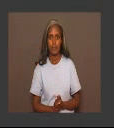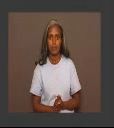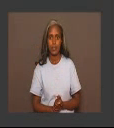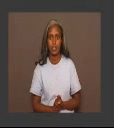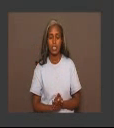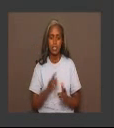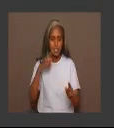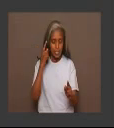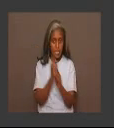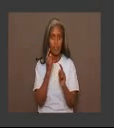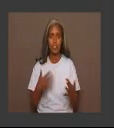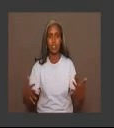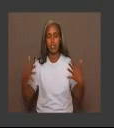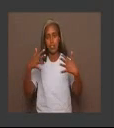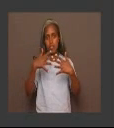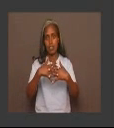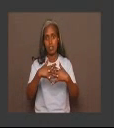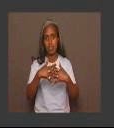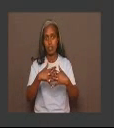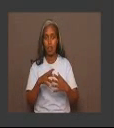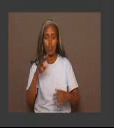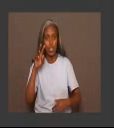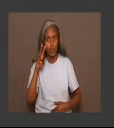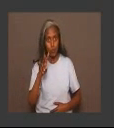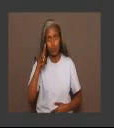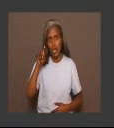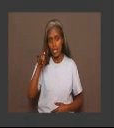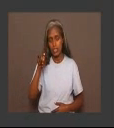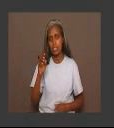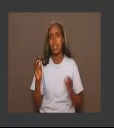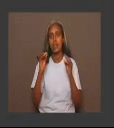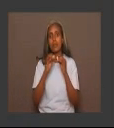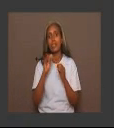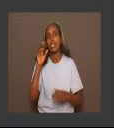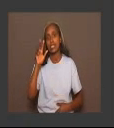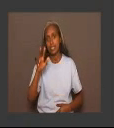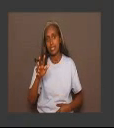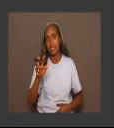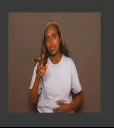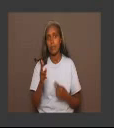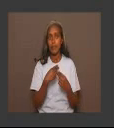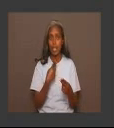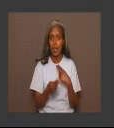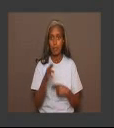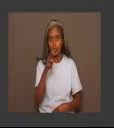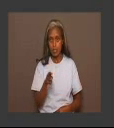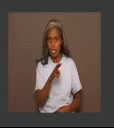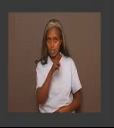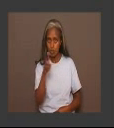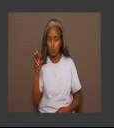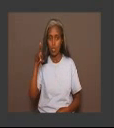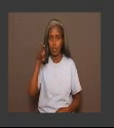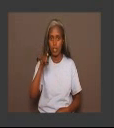The definite integral of 2x plus 3 times